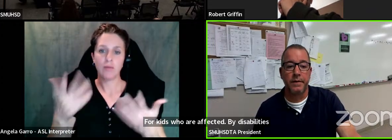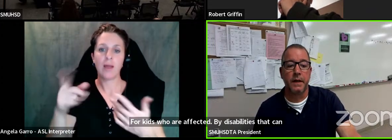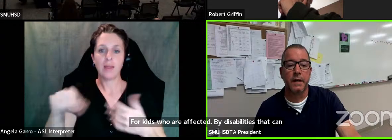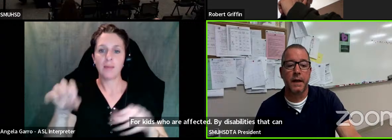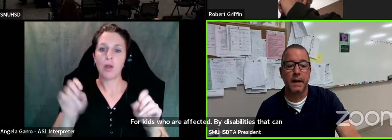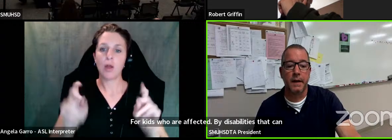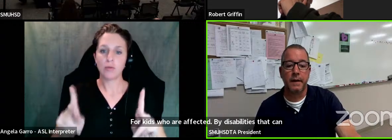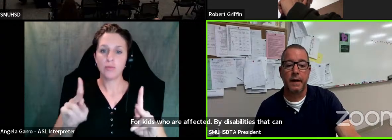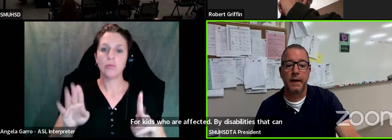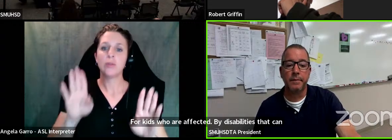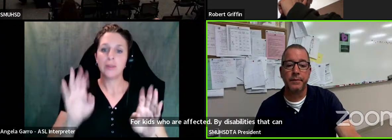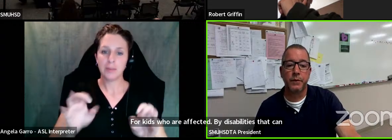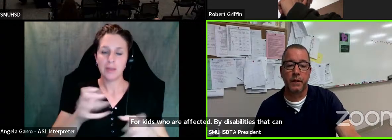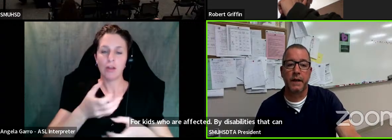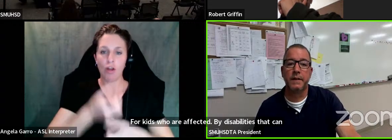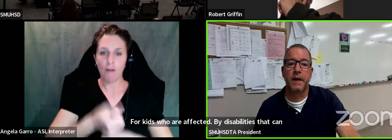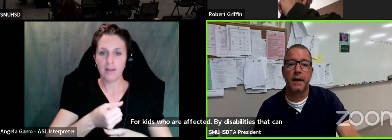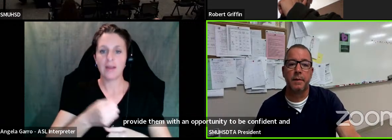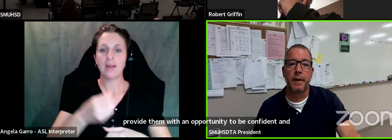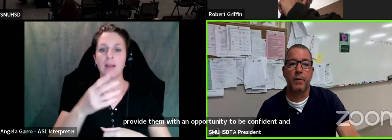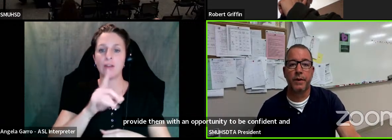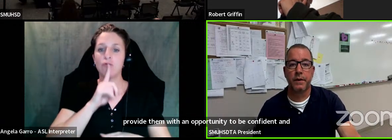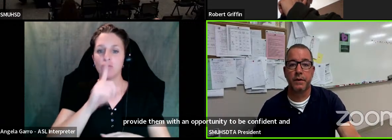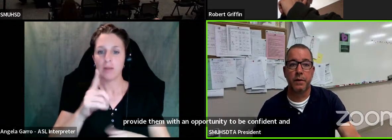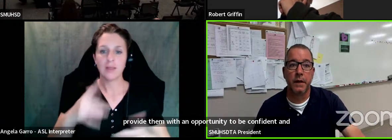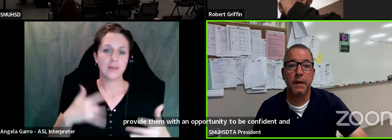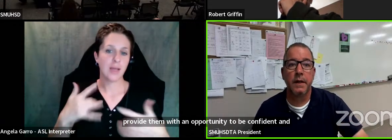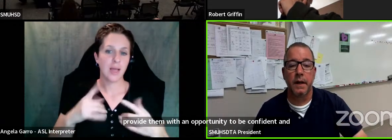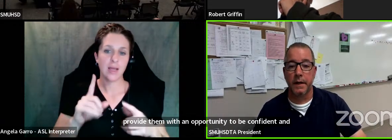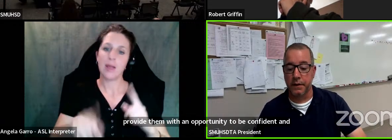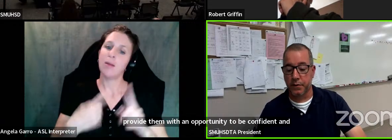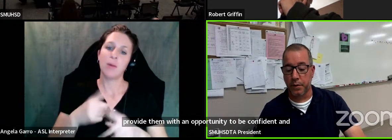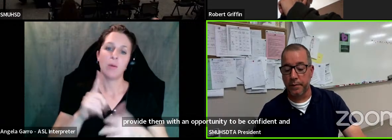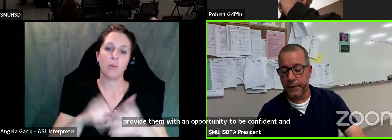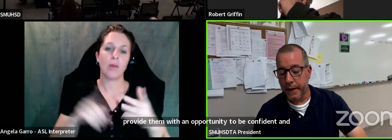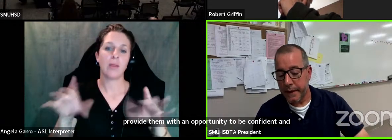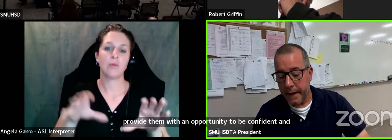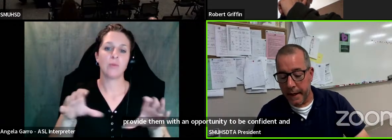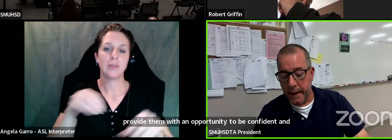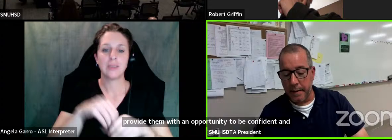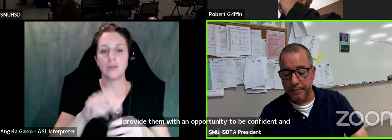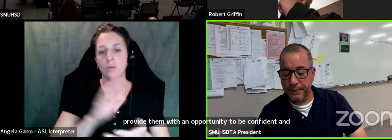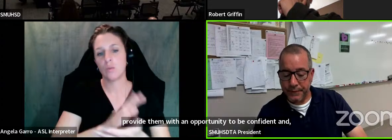be confident and really excited about what they're doing in school.